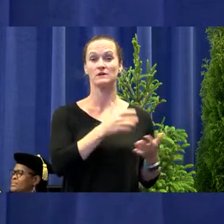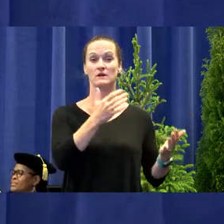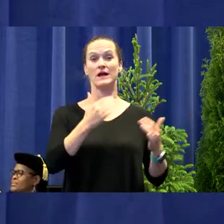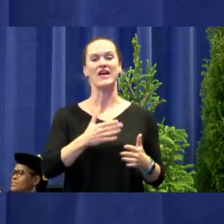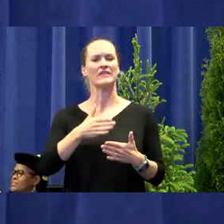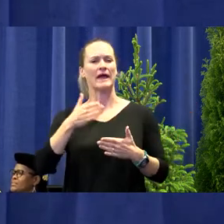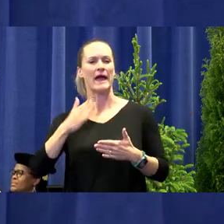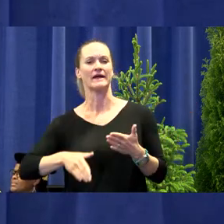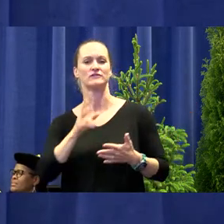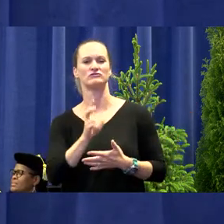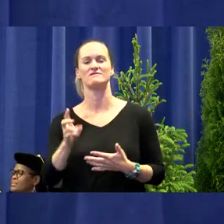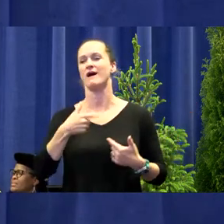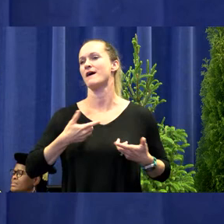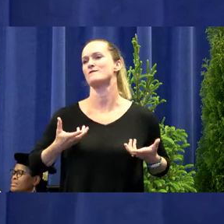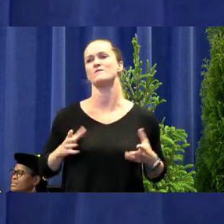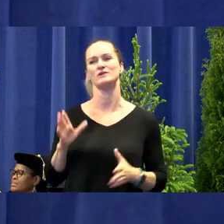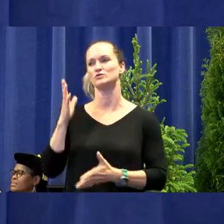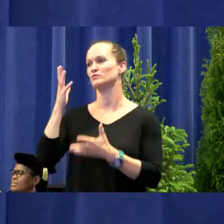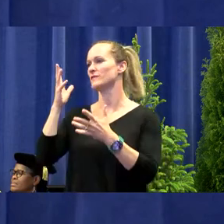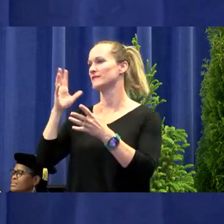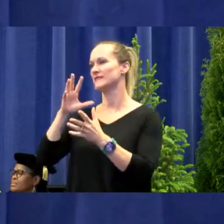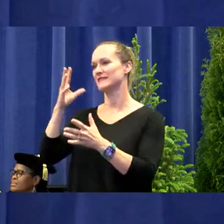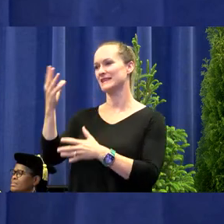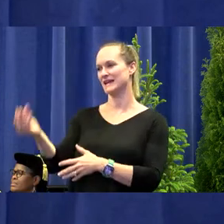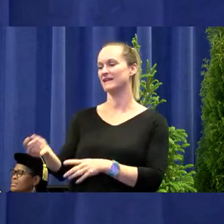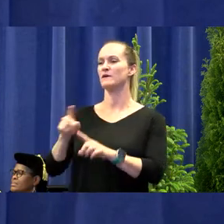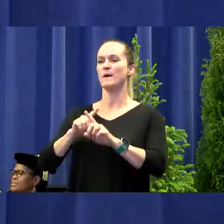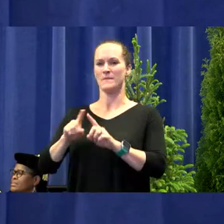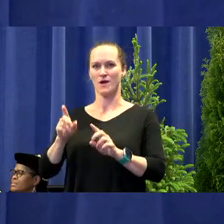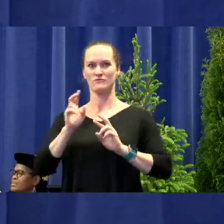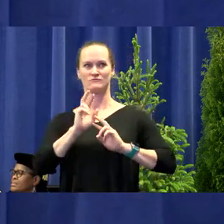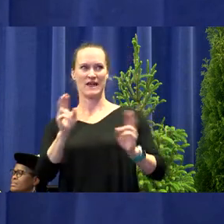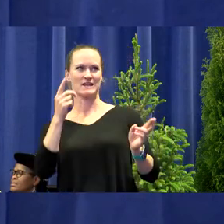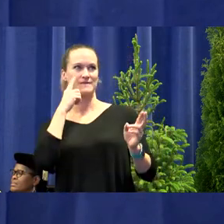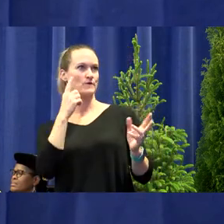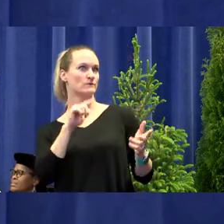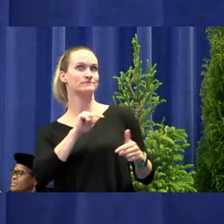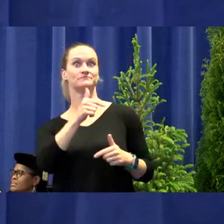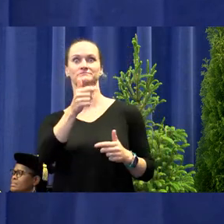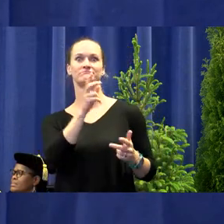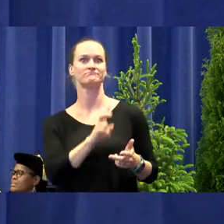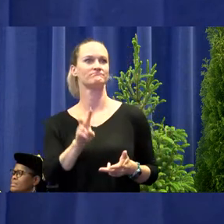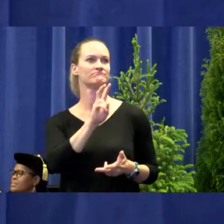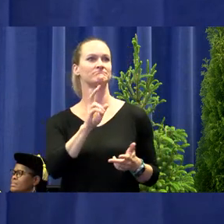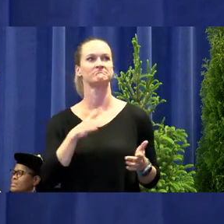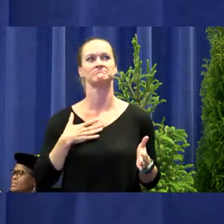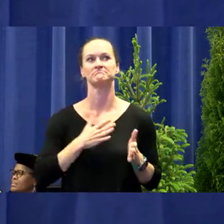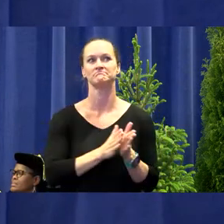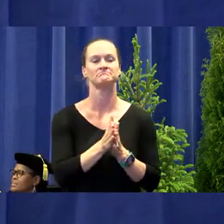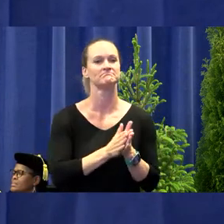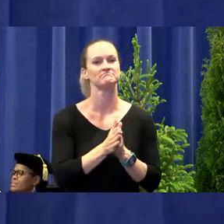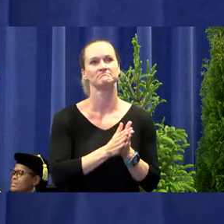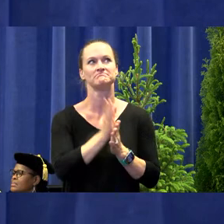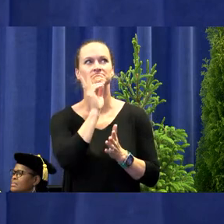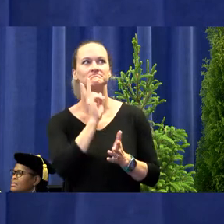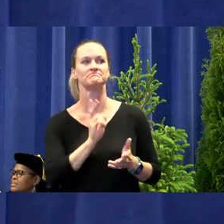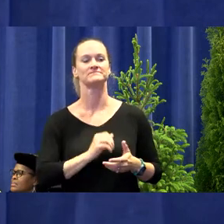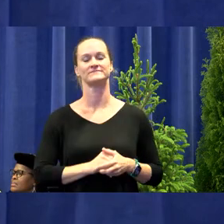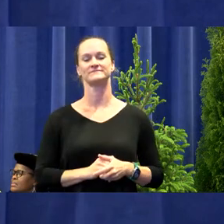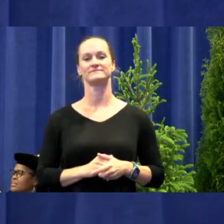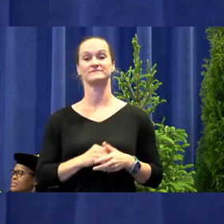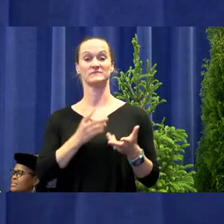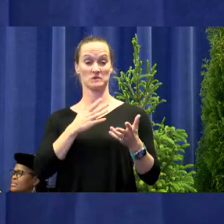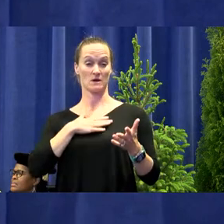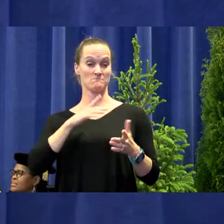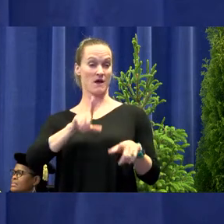importantly, I was ready for the rest of my gap year and for all of the other solo trips that I had planned. After my gap